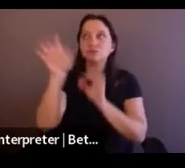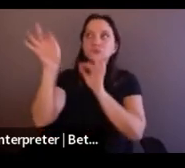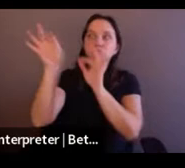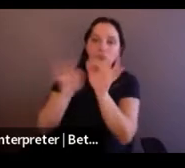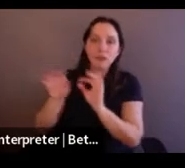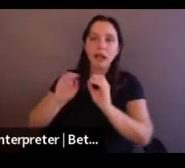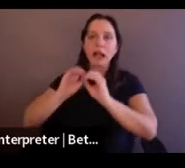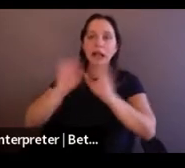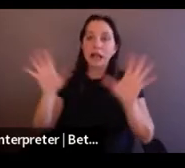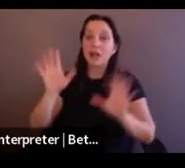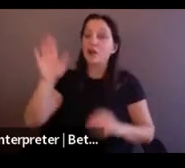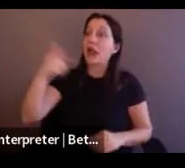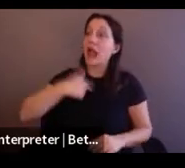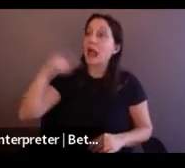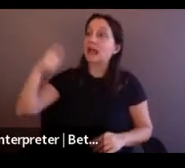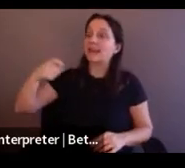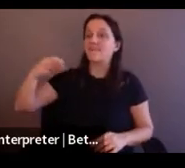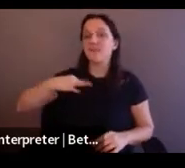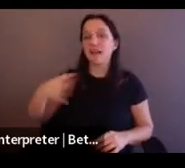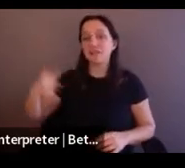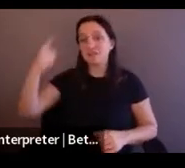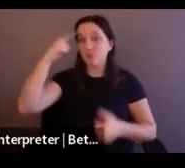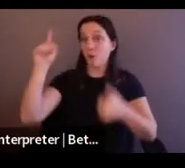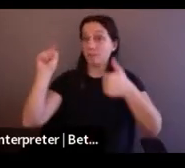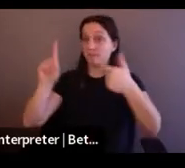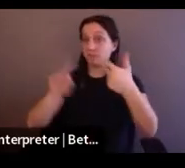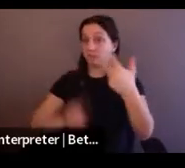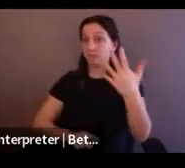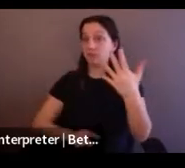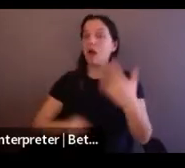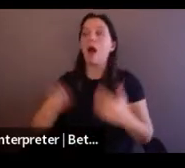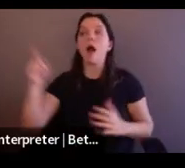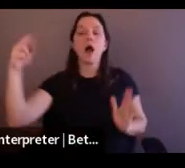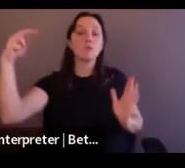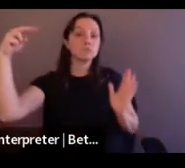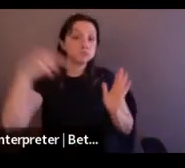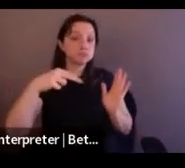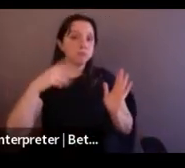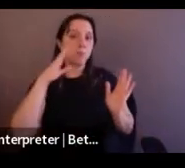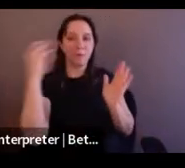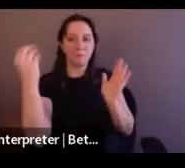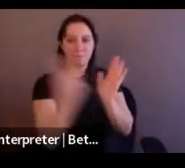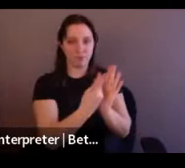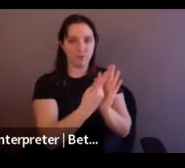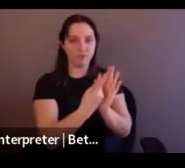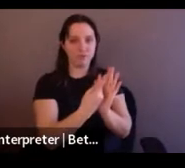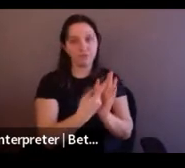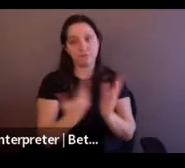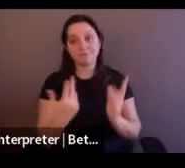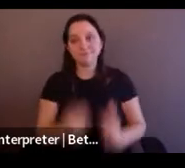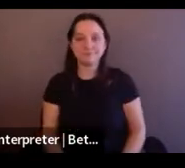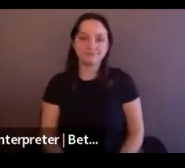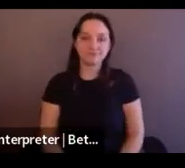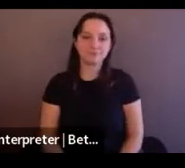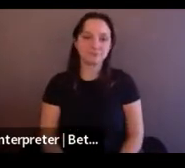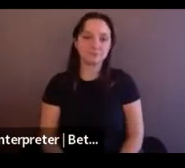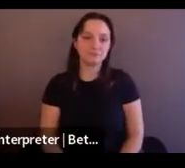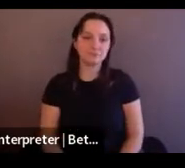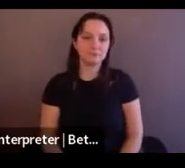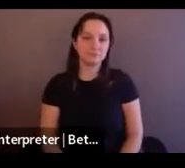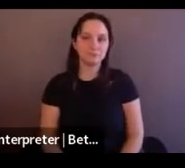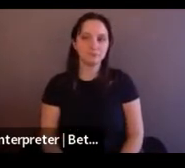able to really quantify that, it can be really helpful with getting budgets approved internally if you need a small budget to engage your